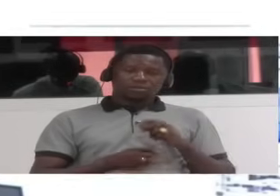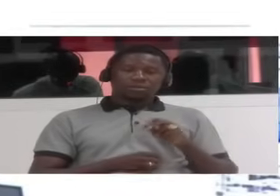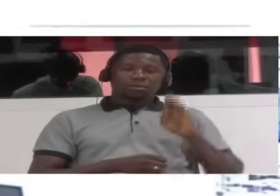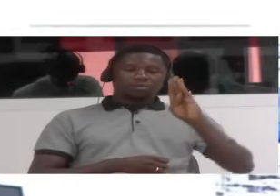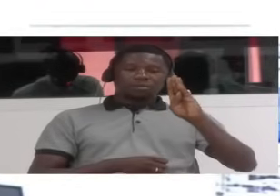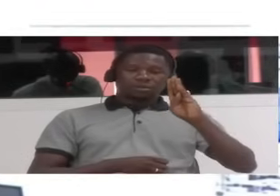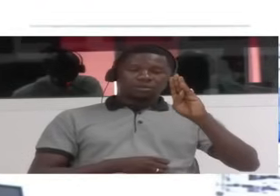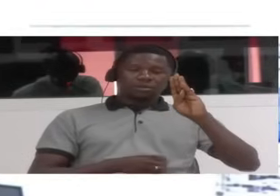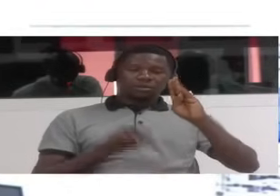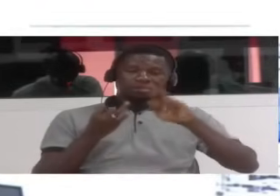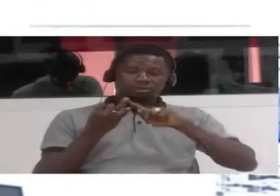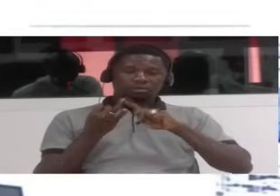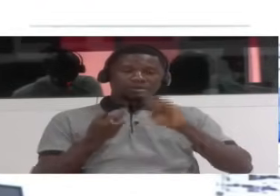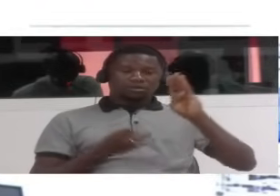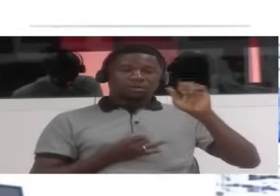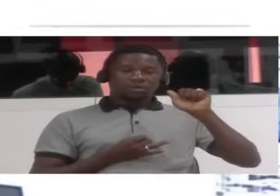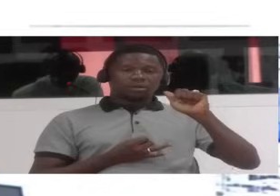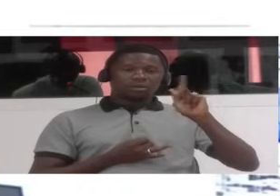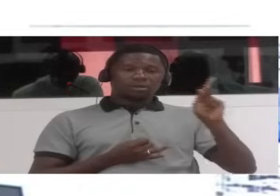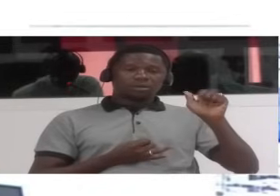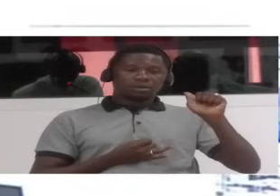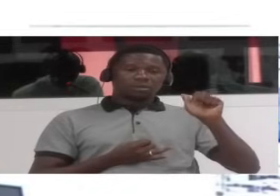There was this